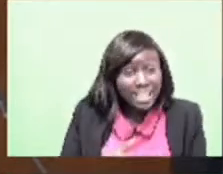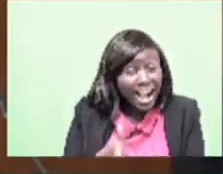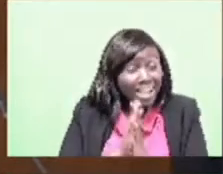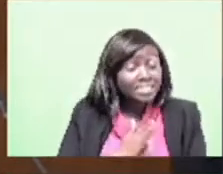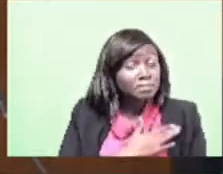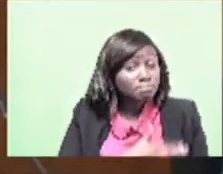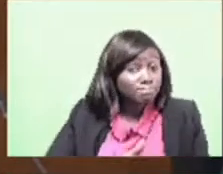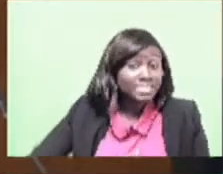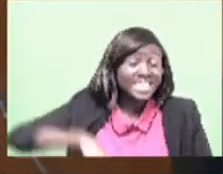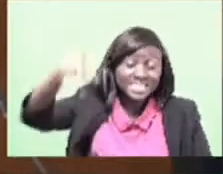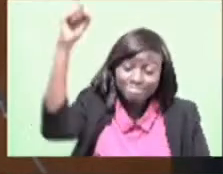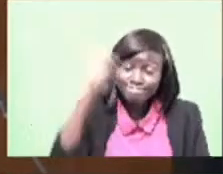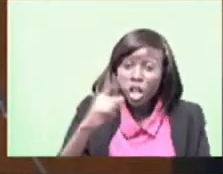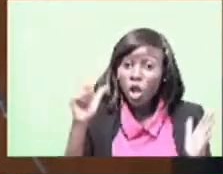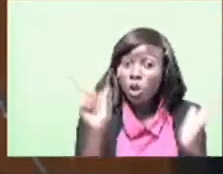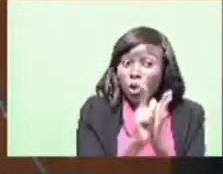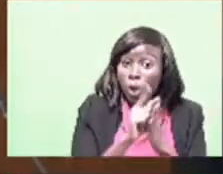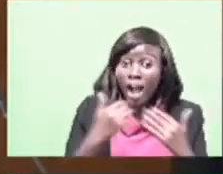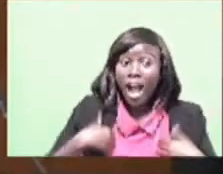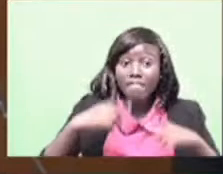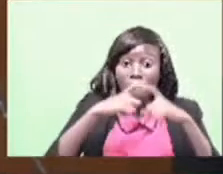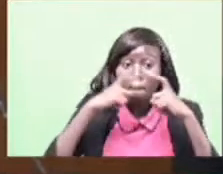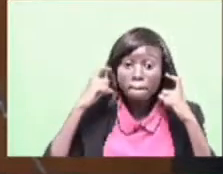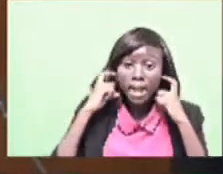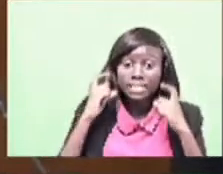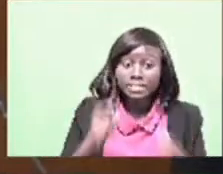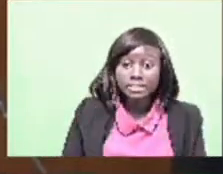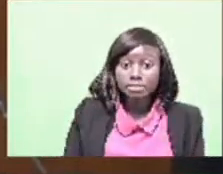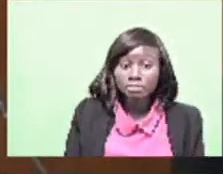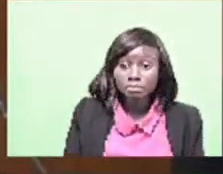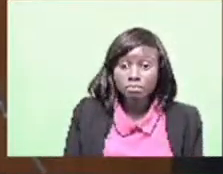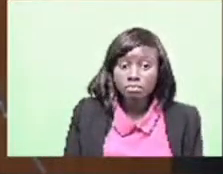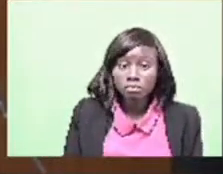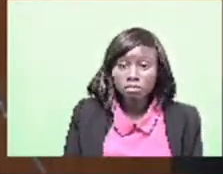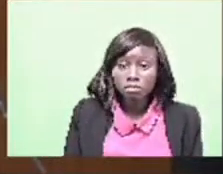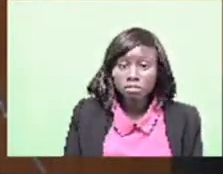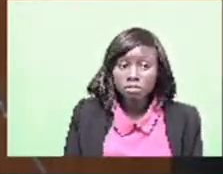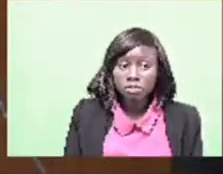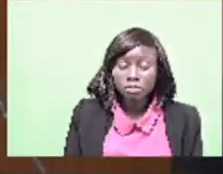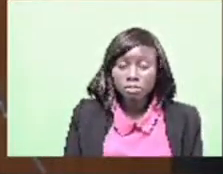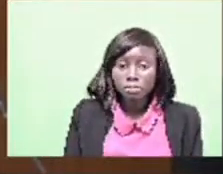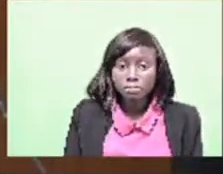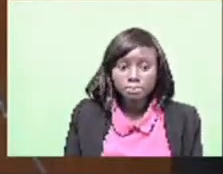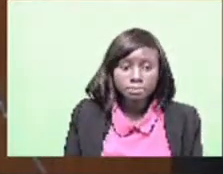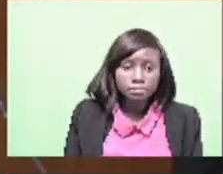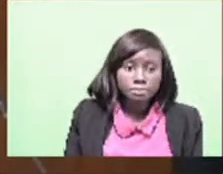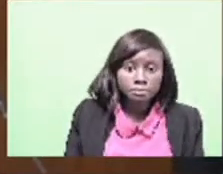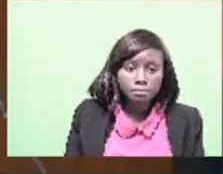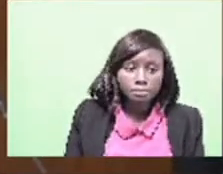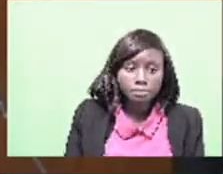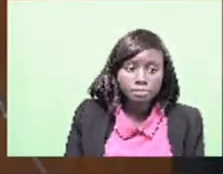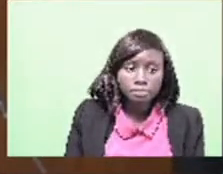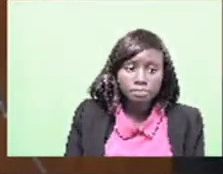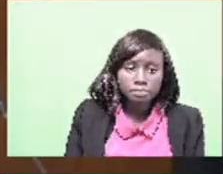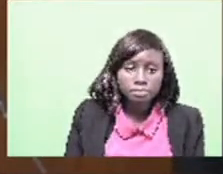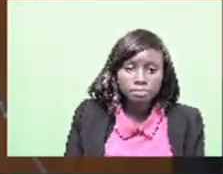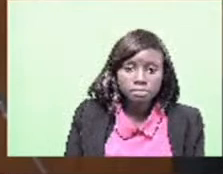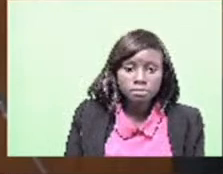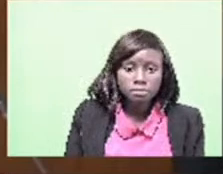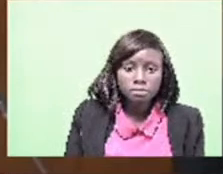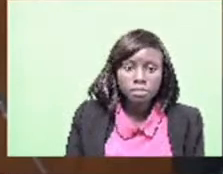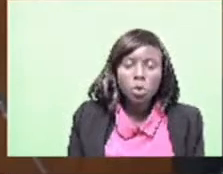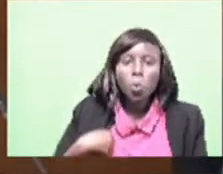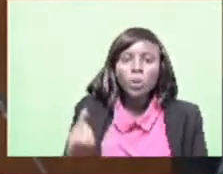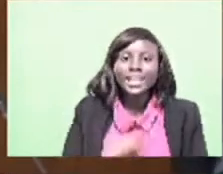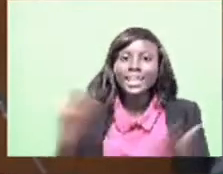masks. You should wear a muzzle, not a mask. Right? So that is why we're here today. We are not here today because